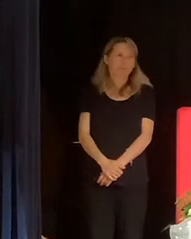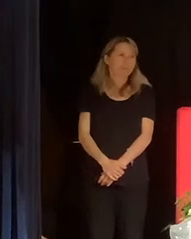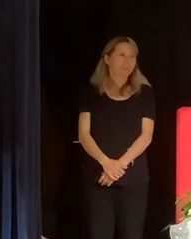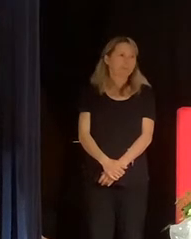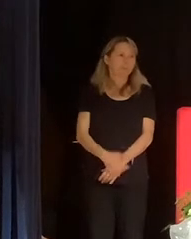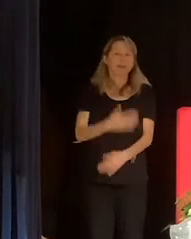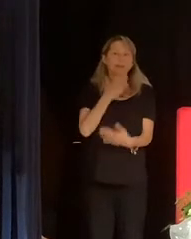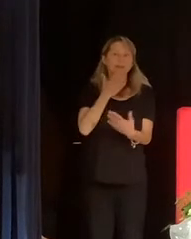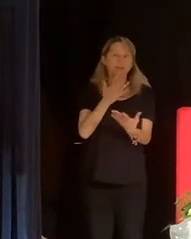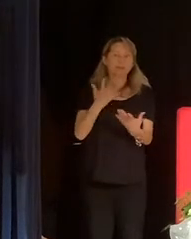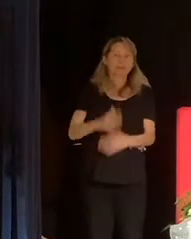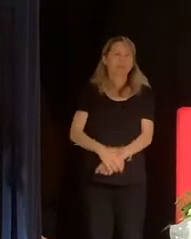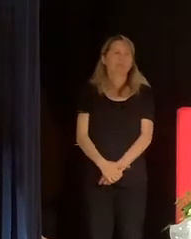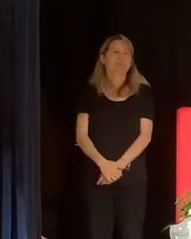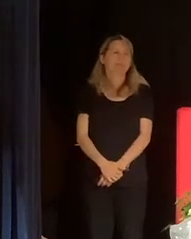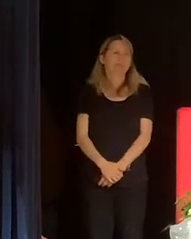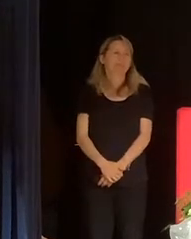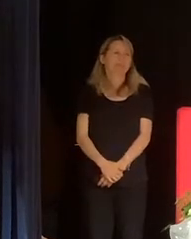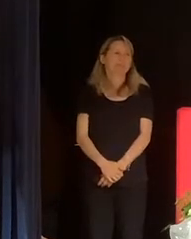Thank you so much.